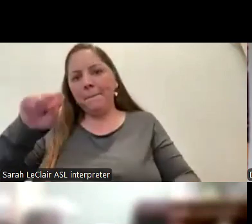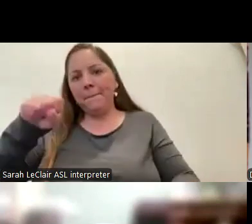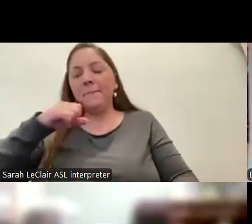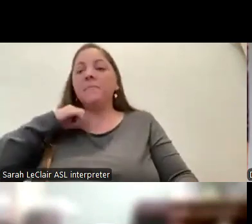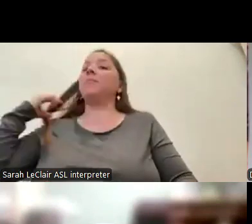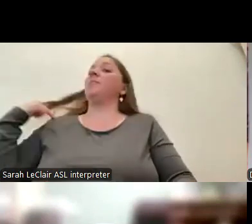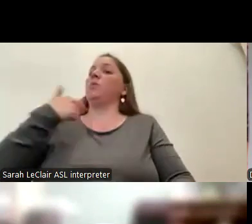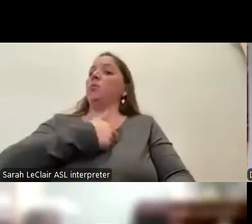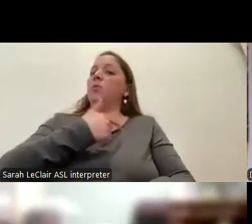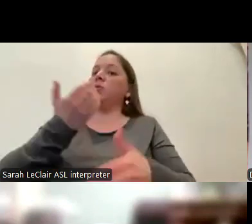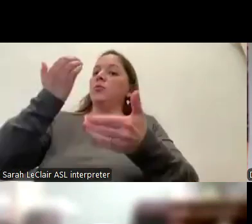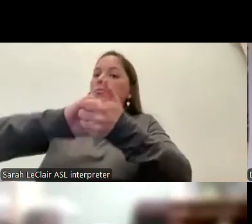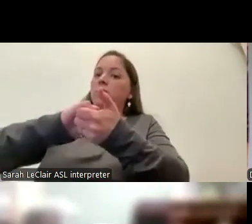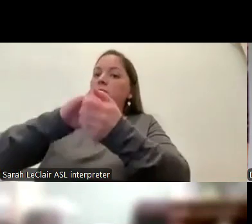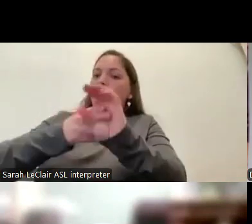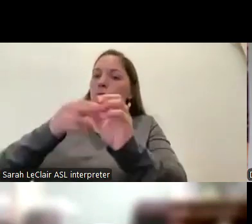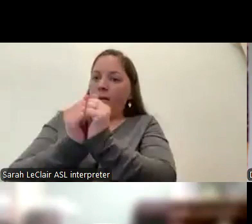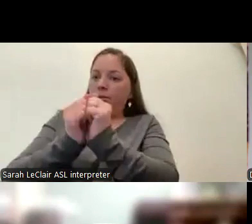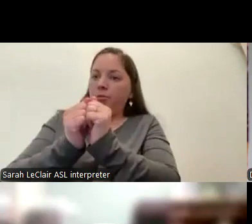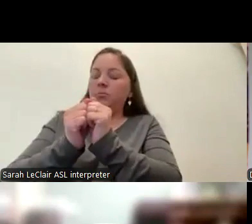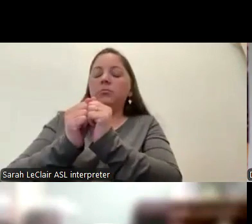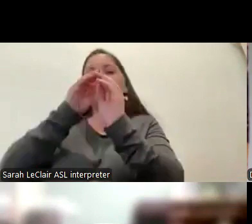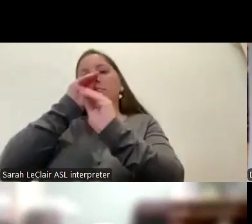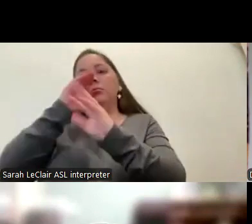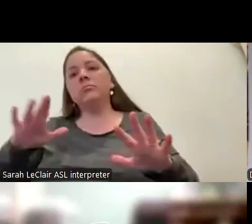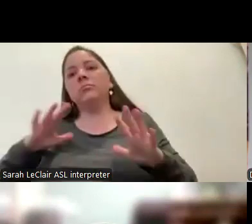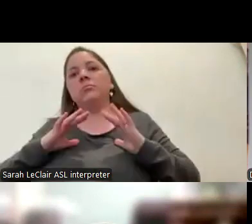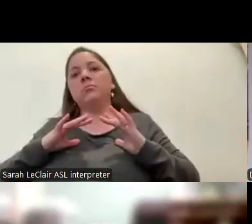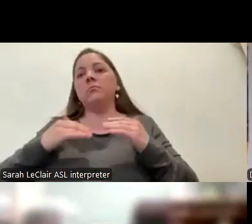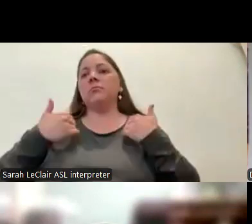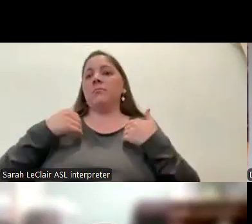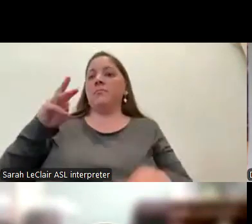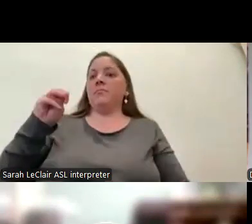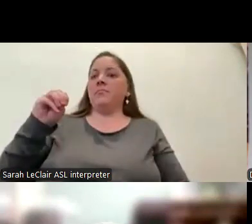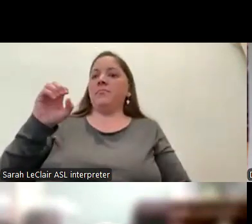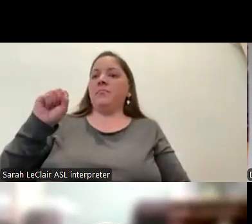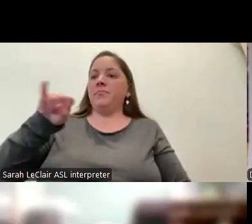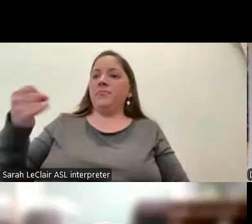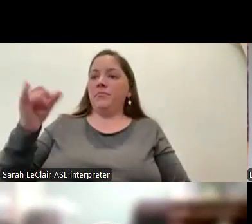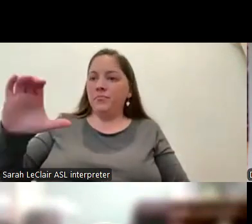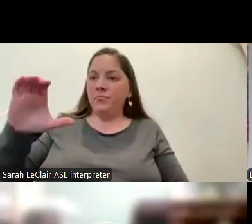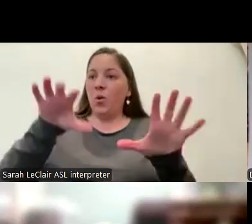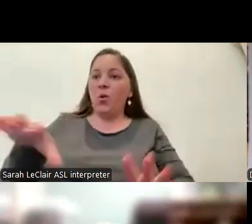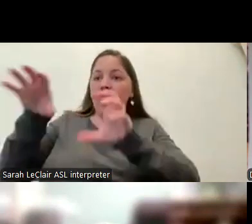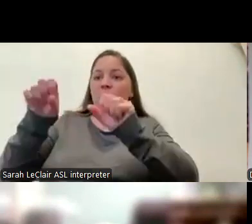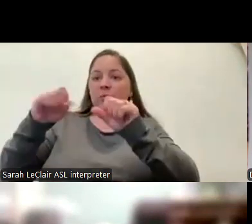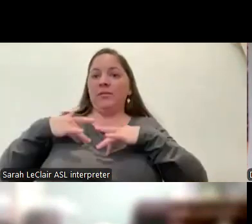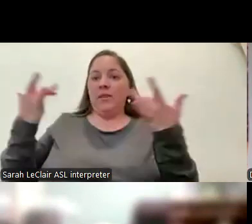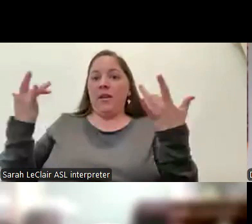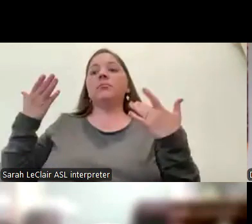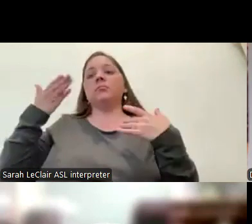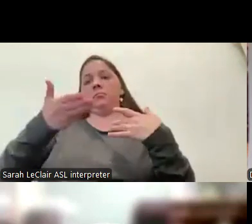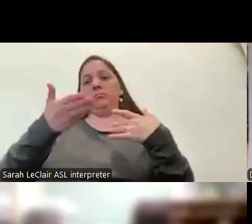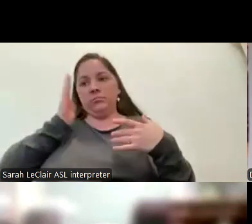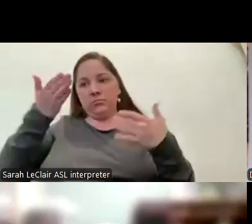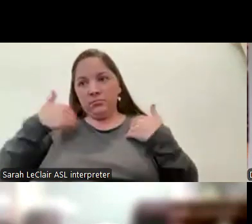ahead and joined forces, and we've been so blessed to have MSJC in Temecula host the event. So it will be hosted